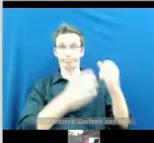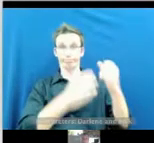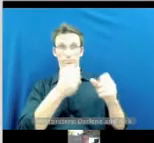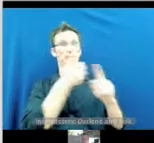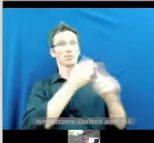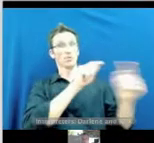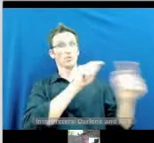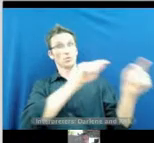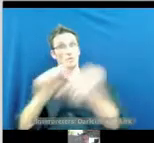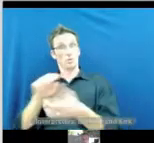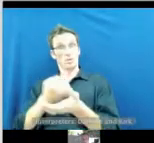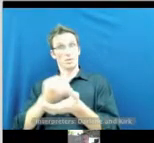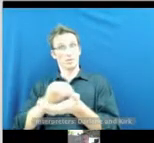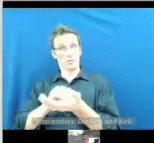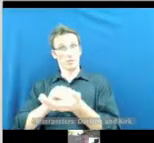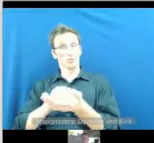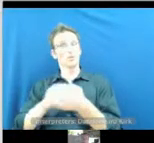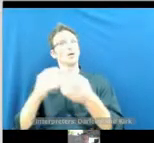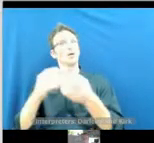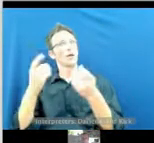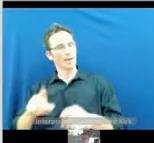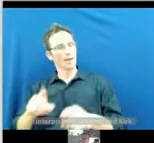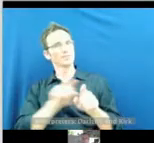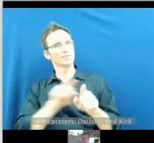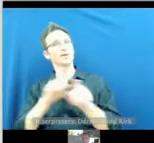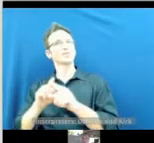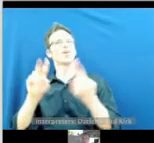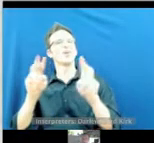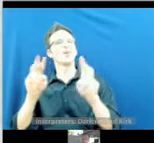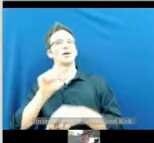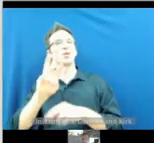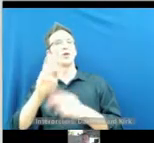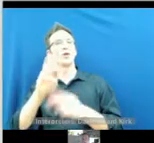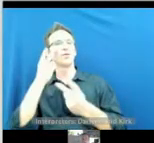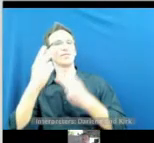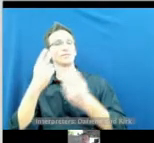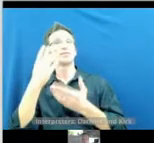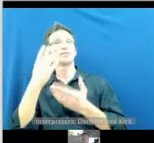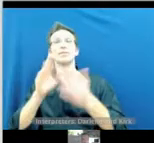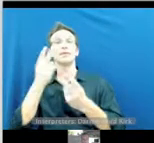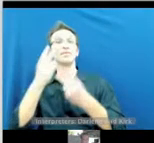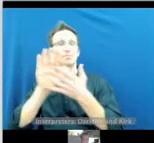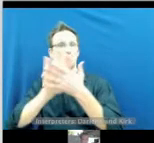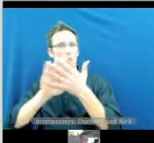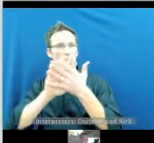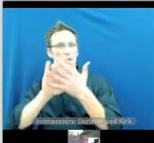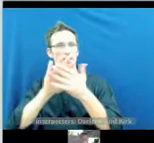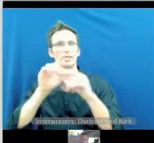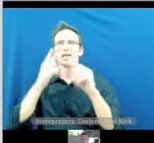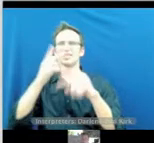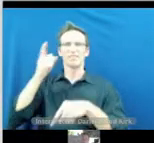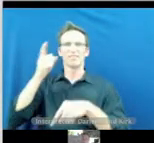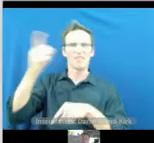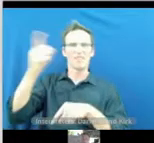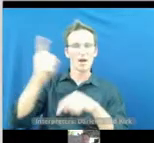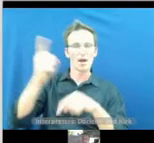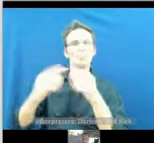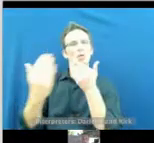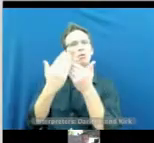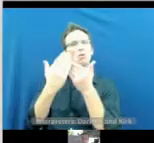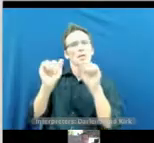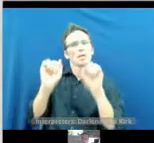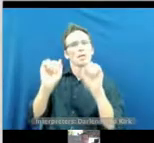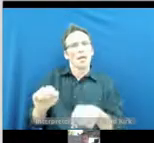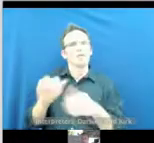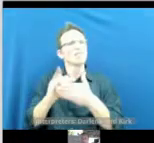low vision. So meaning perhaps they just have blurry vision and they can't see very far. Well, that's not too terribly difficult to accommodate,